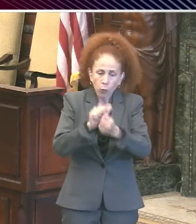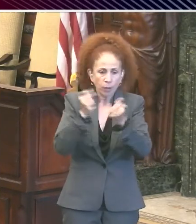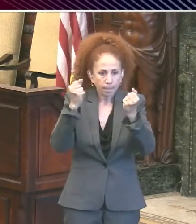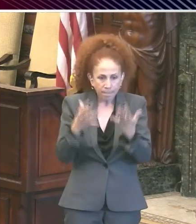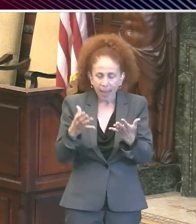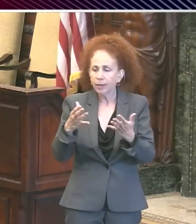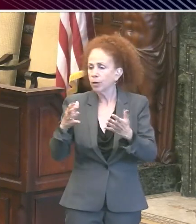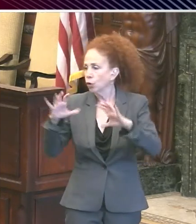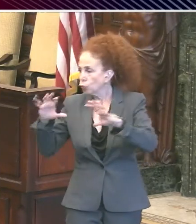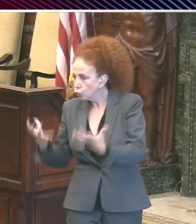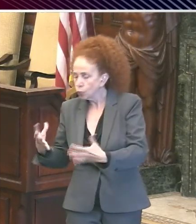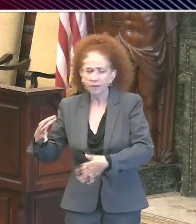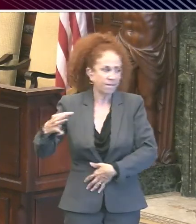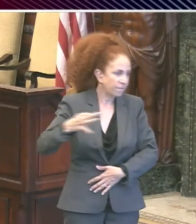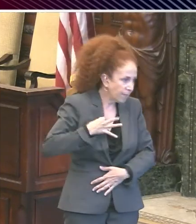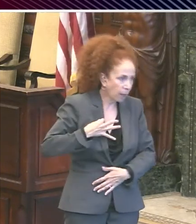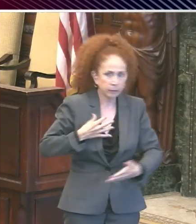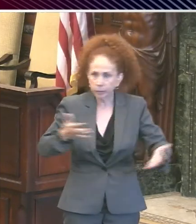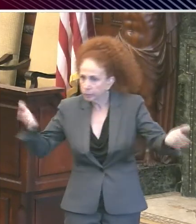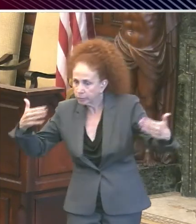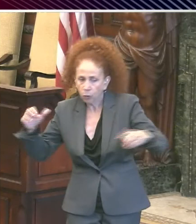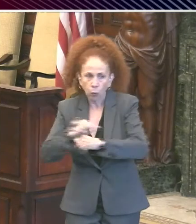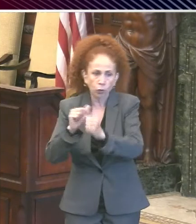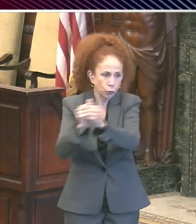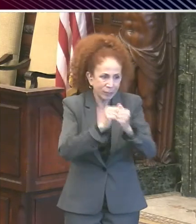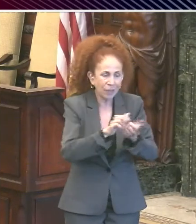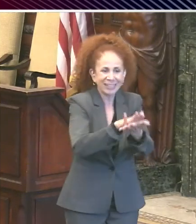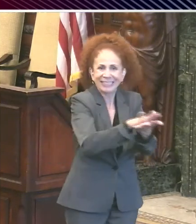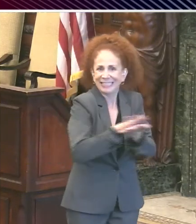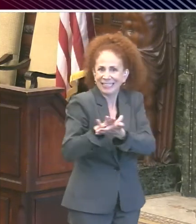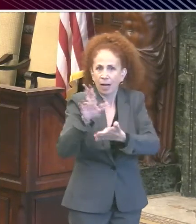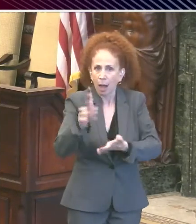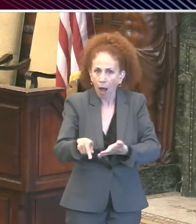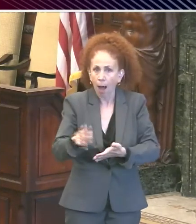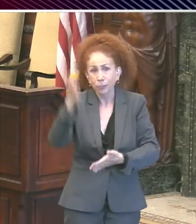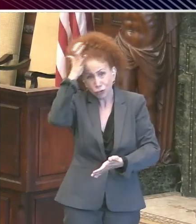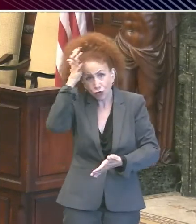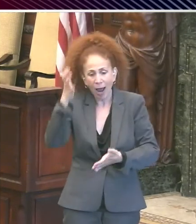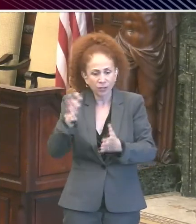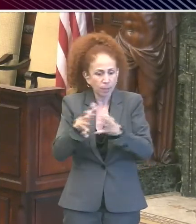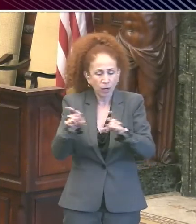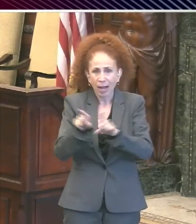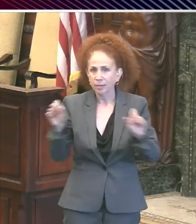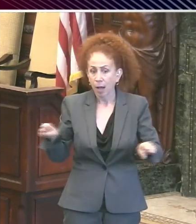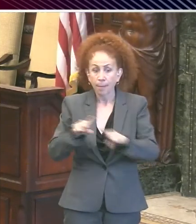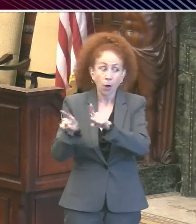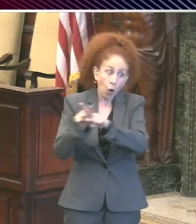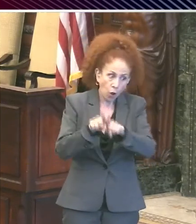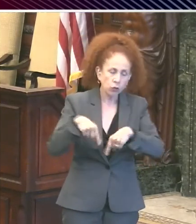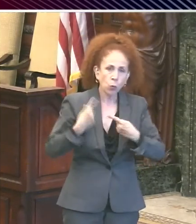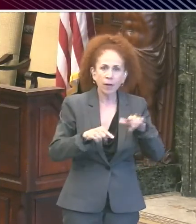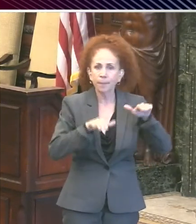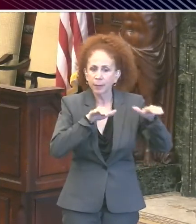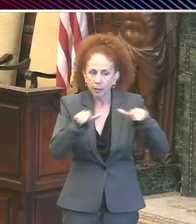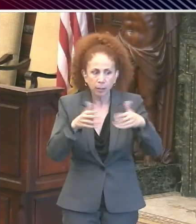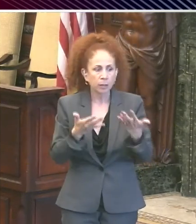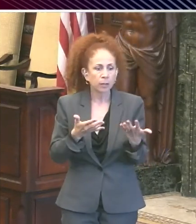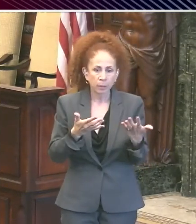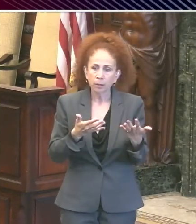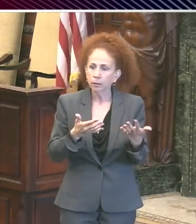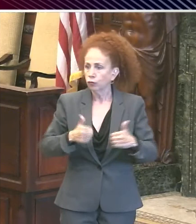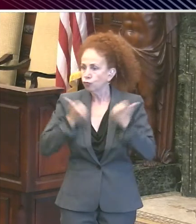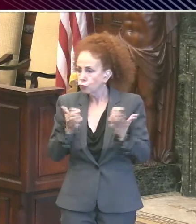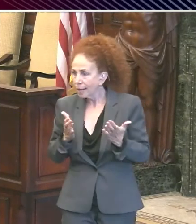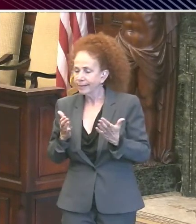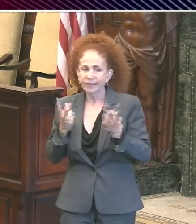groups and our volunteers to make sure that we can clean up the trash to the best as possible, but also would then turn to our residents